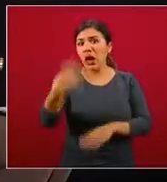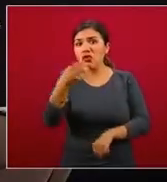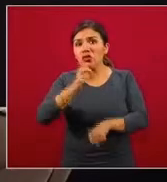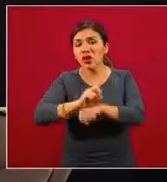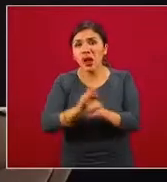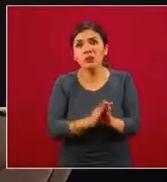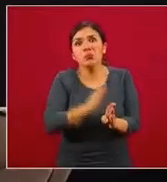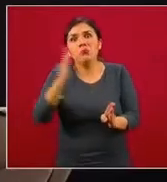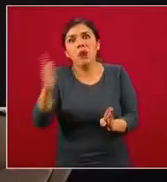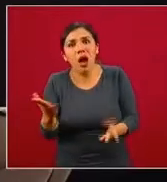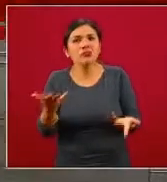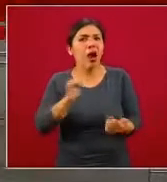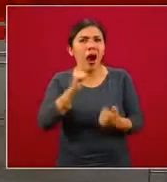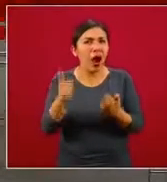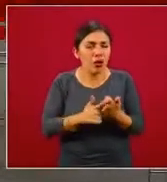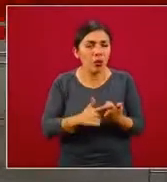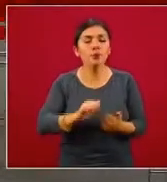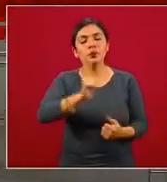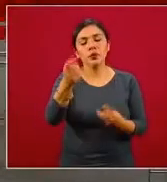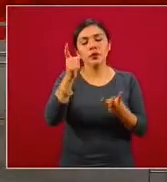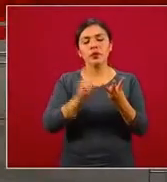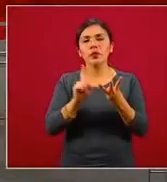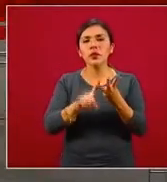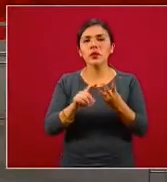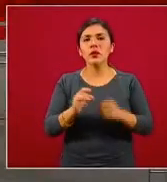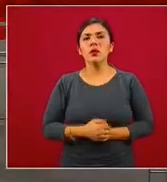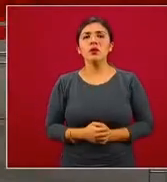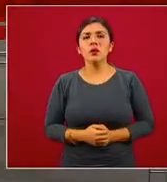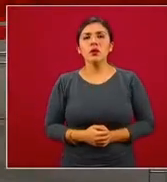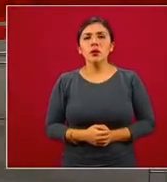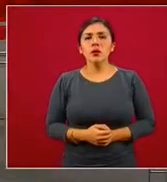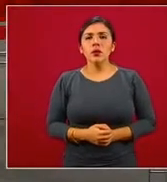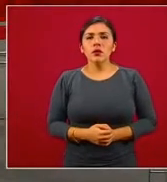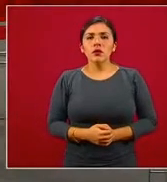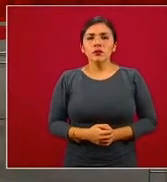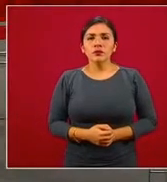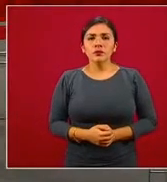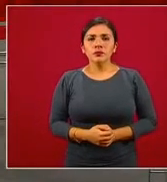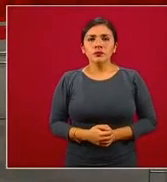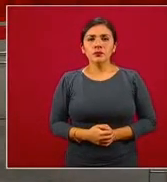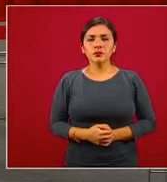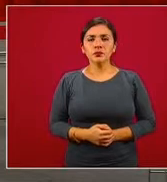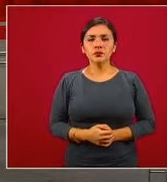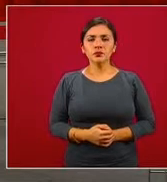people who barely have access to internet and this type of resources.